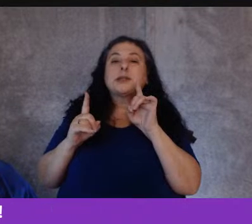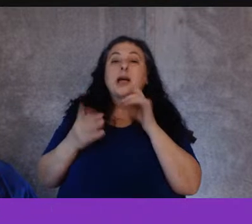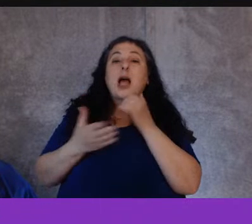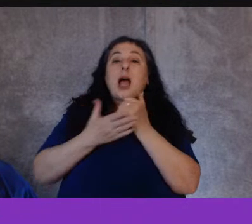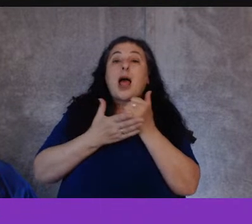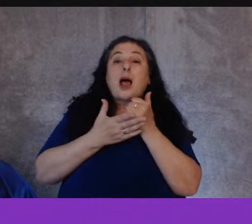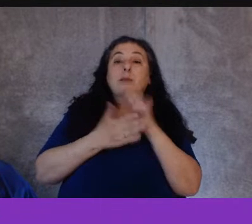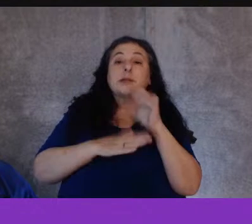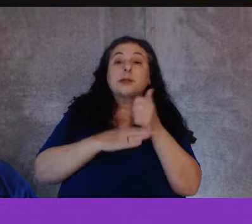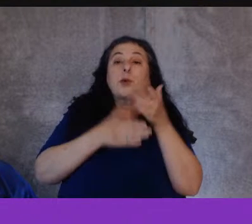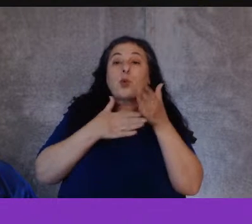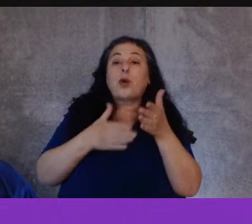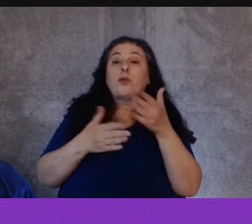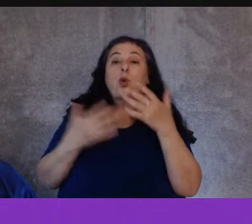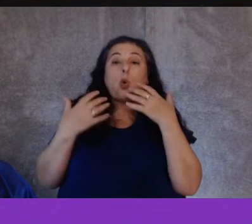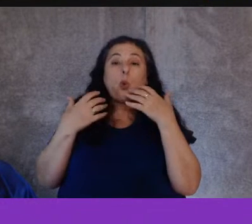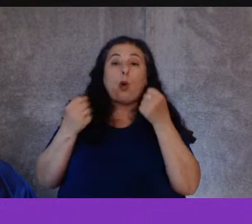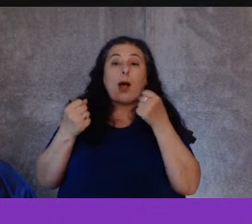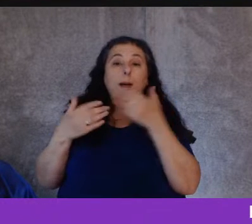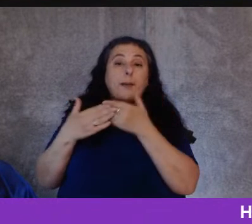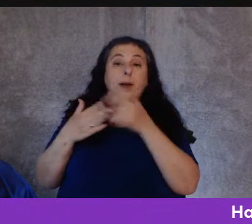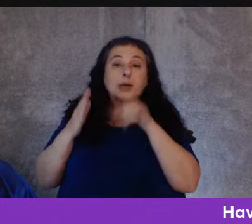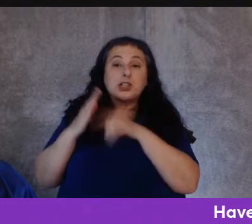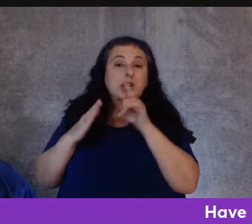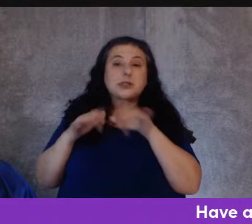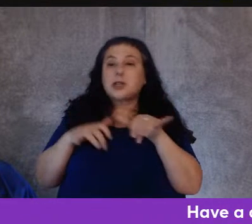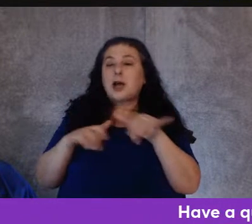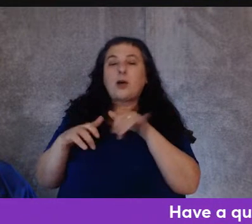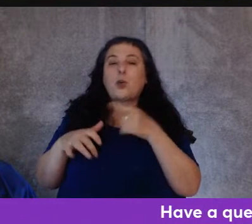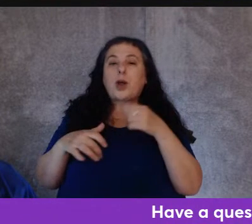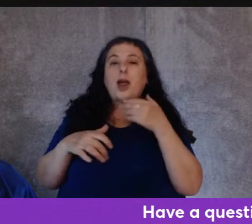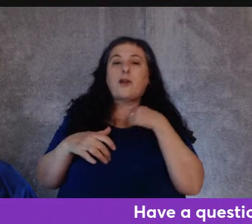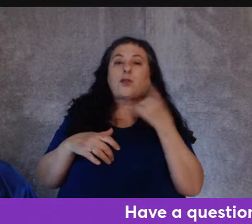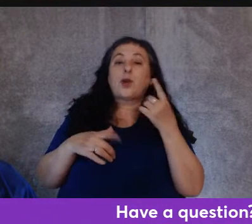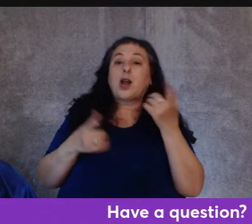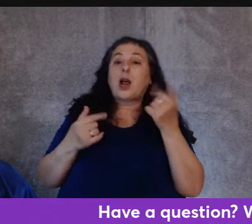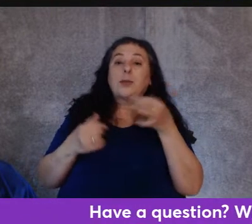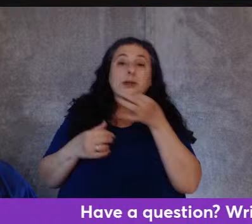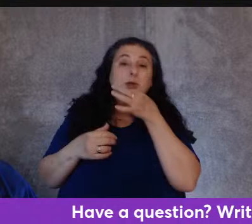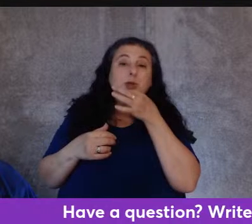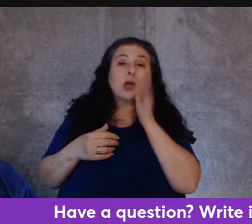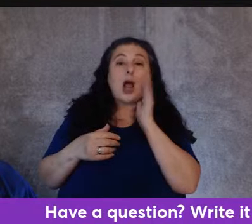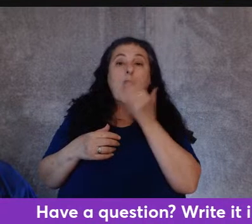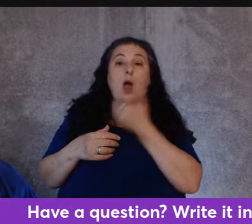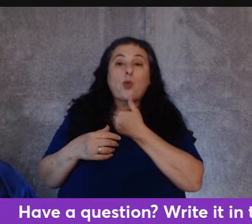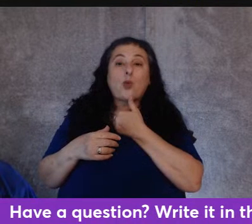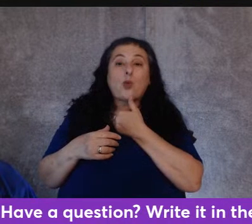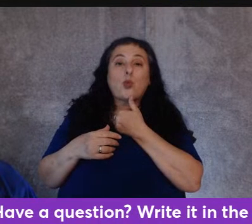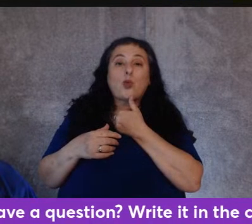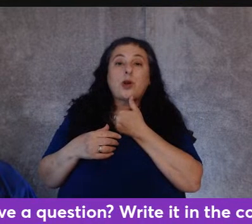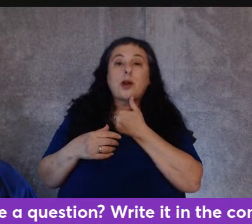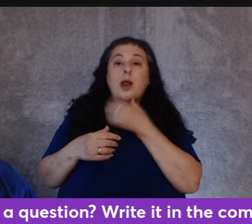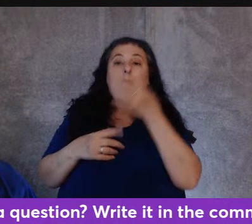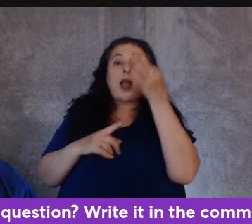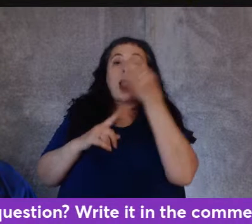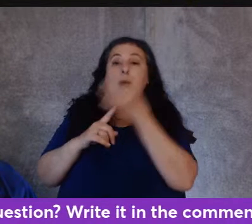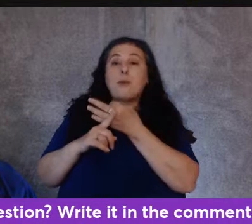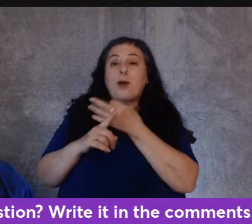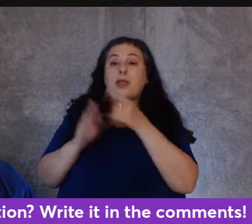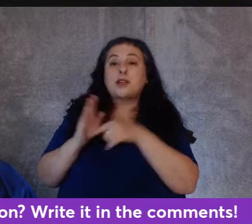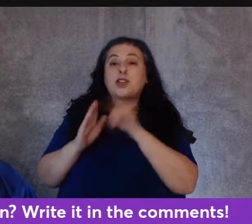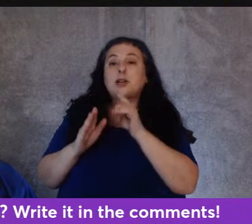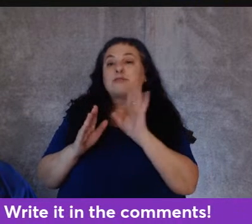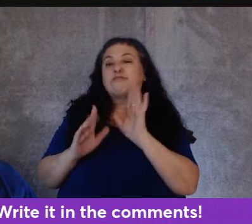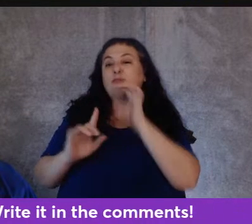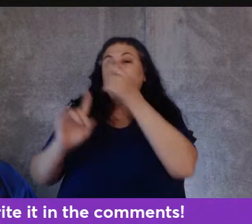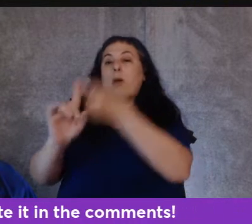the way for those well baby checks that are commonplace now. We've got one coming up with our 9-month check here in about a